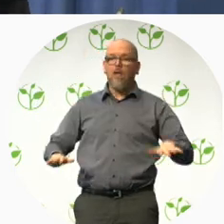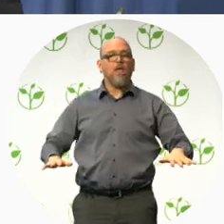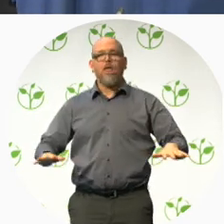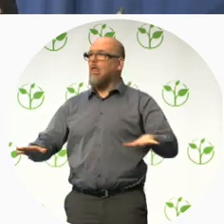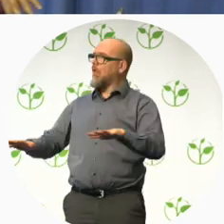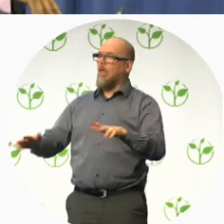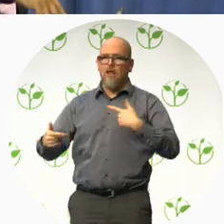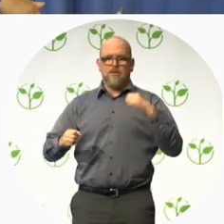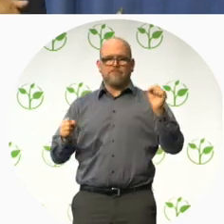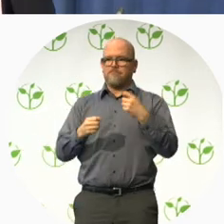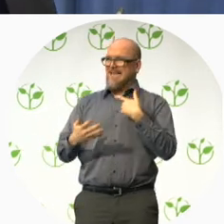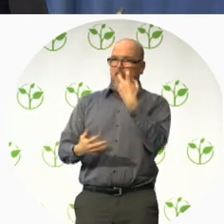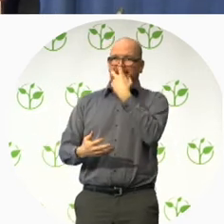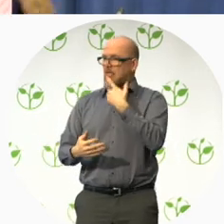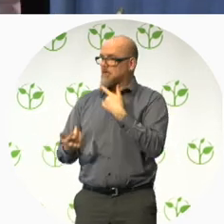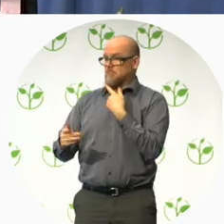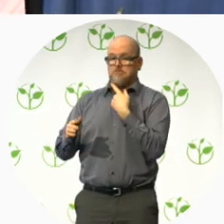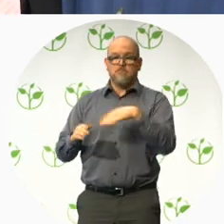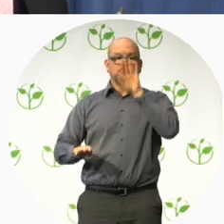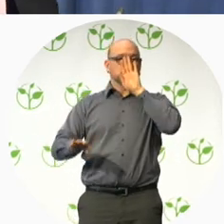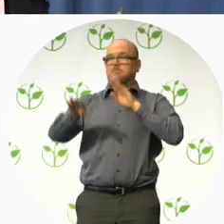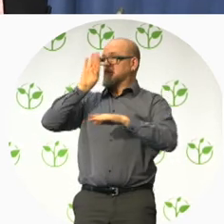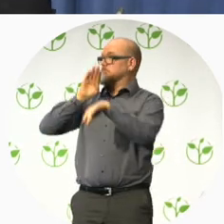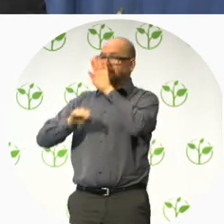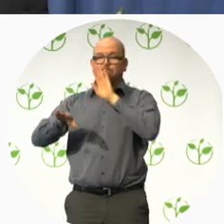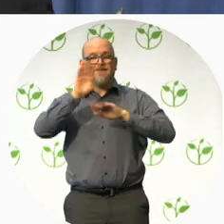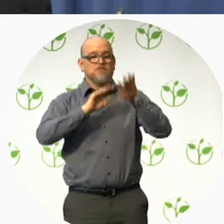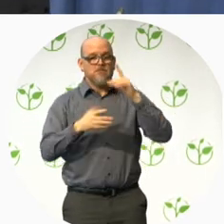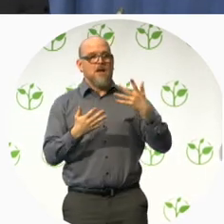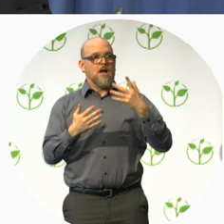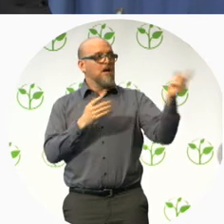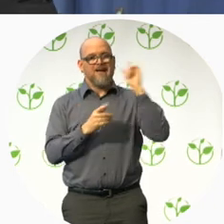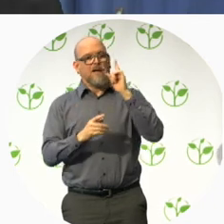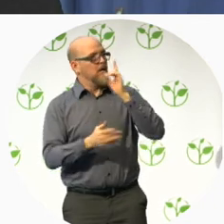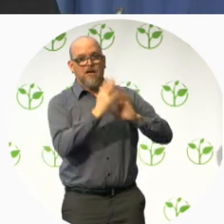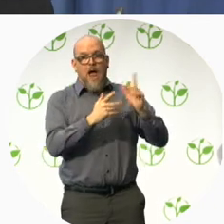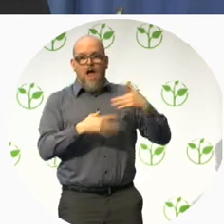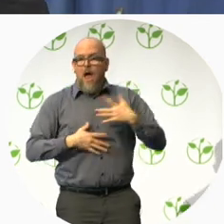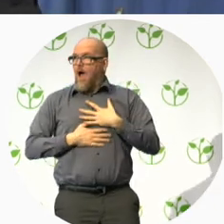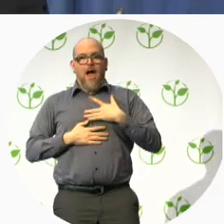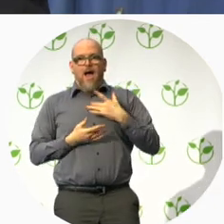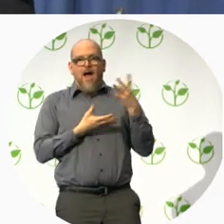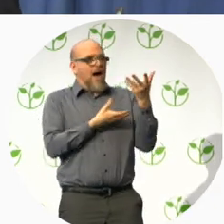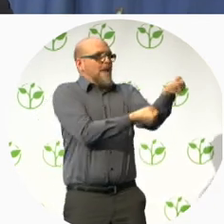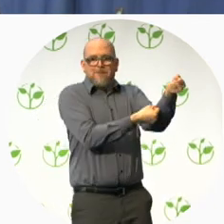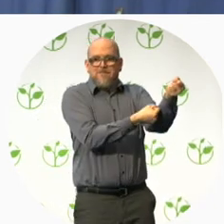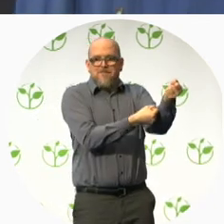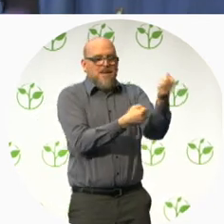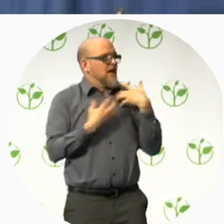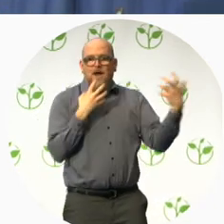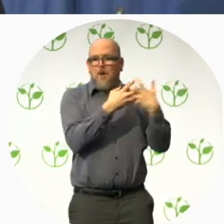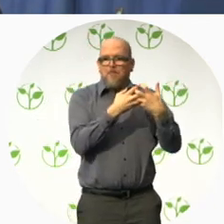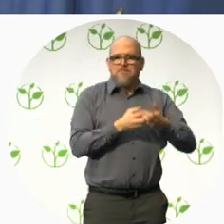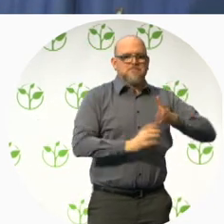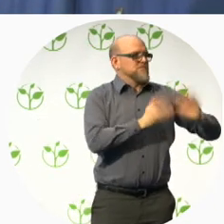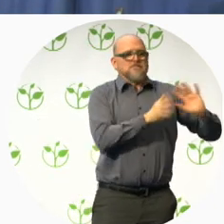am the a testimony for the people, for a one who lost the hearing. When I